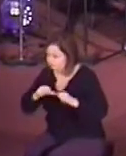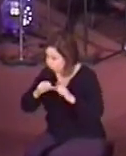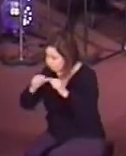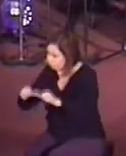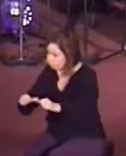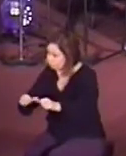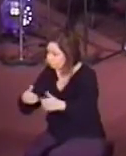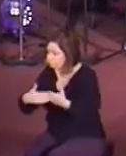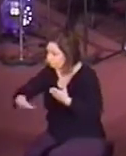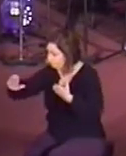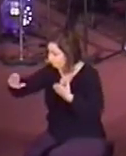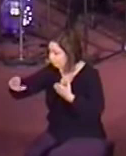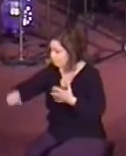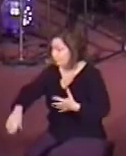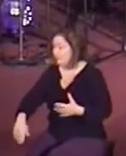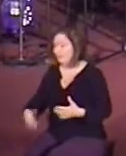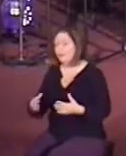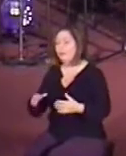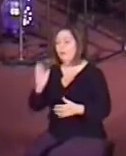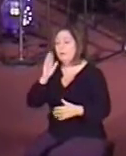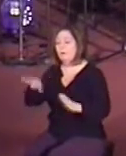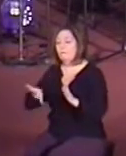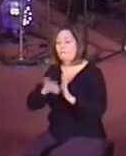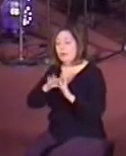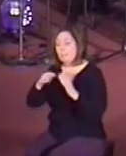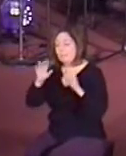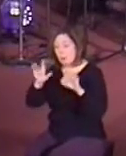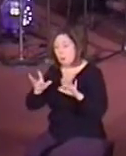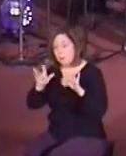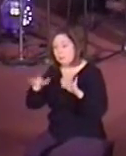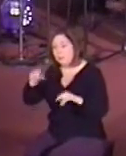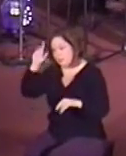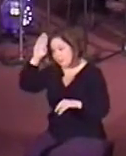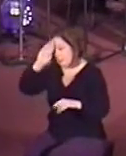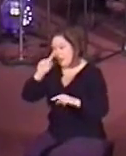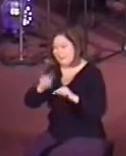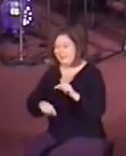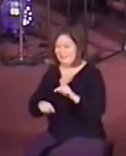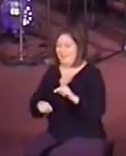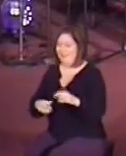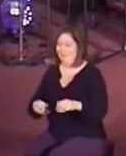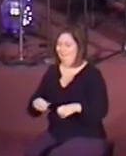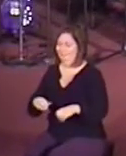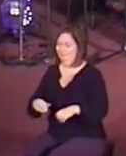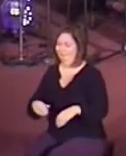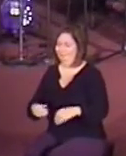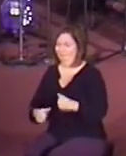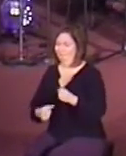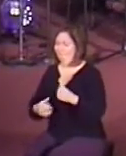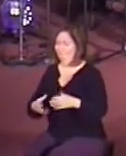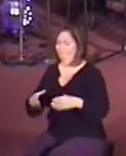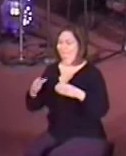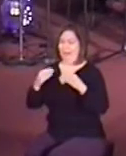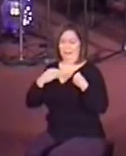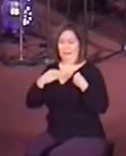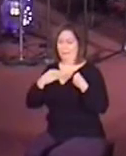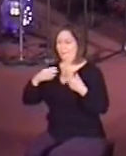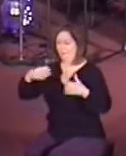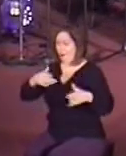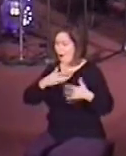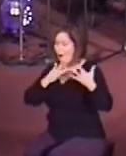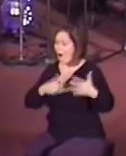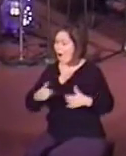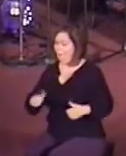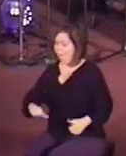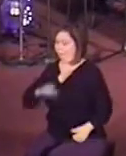on. And you will find that you will have mercy. You see, God cannot stand a prideful heart. He can't stand someone